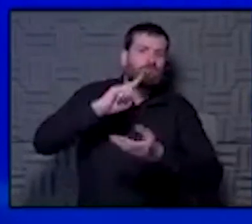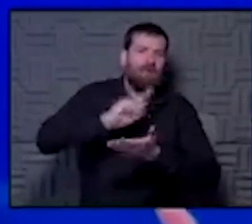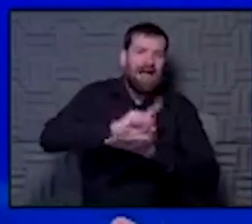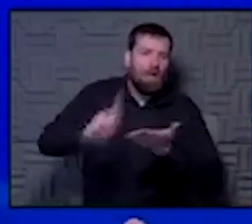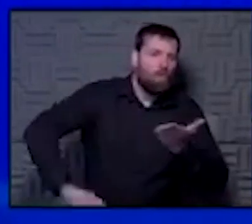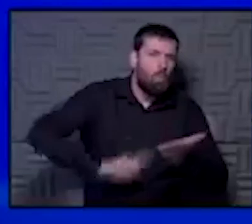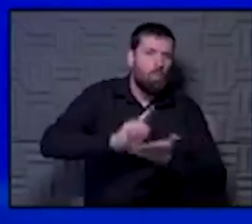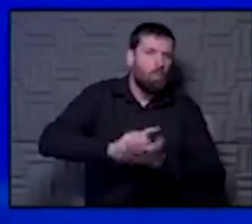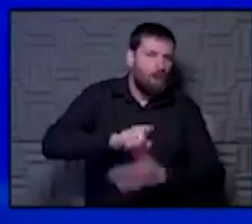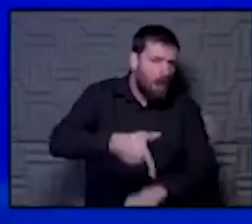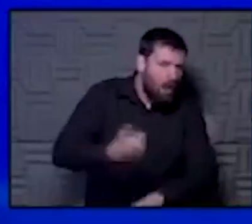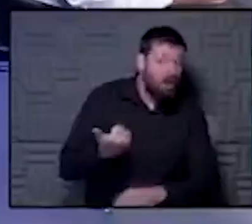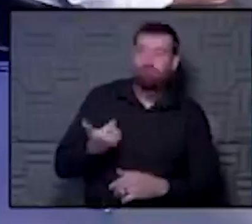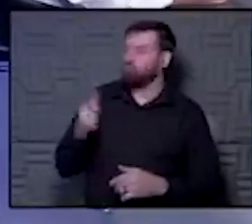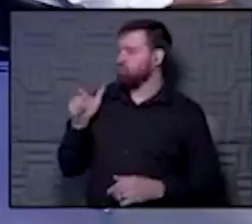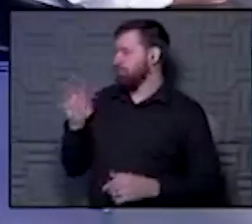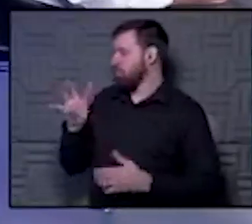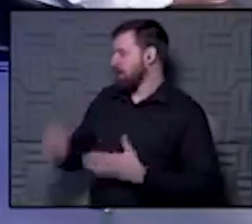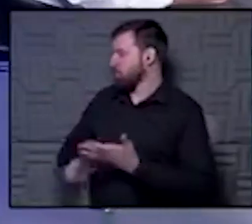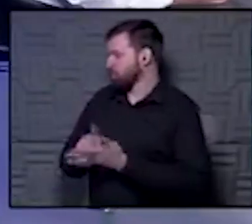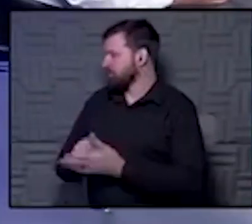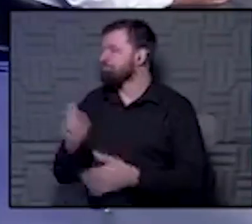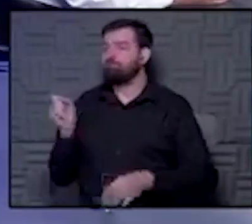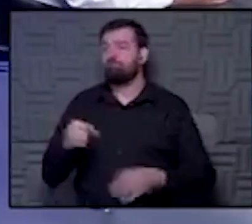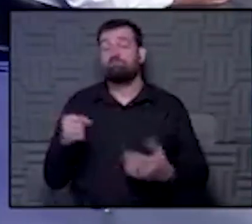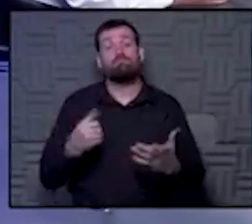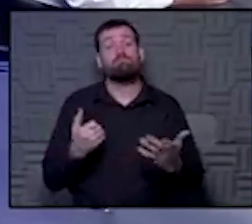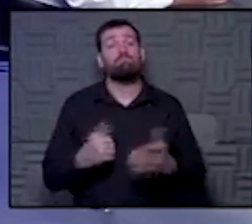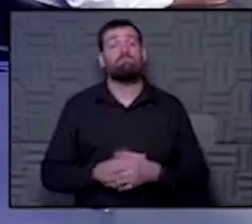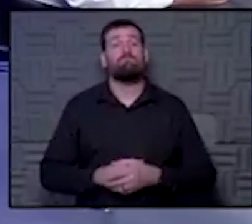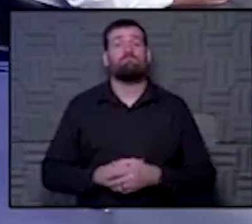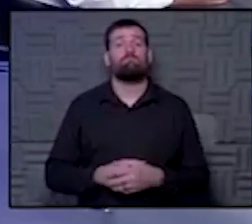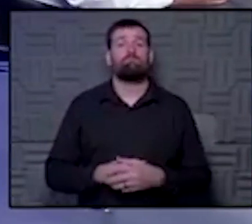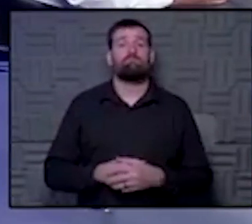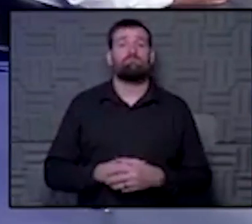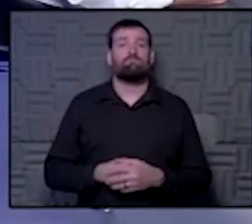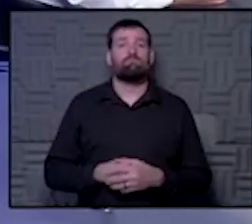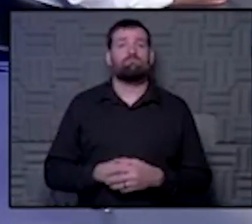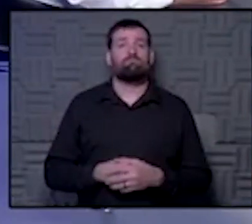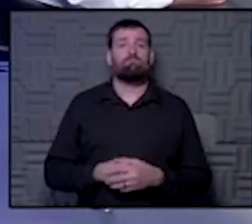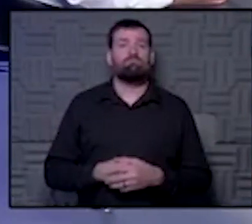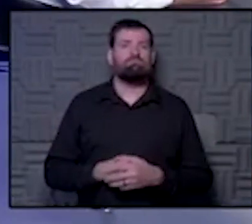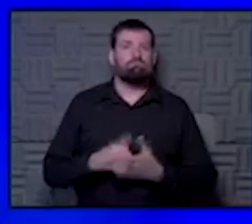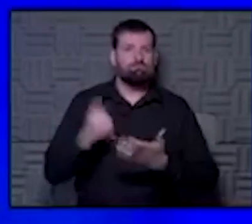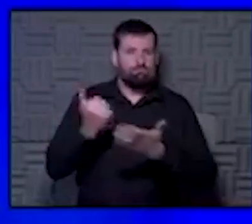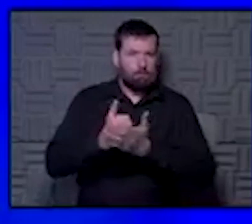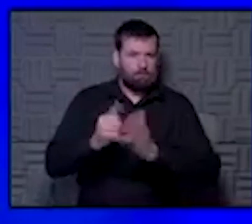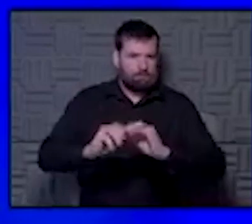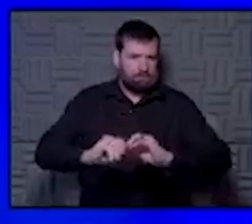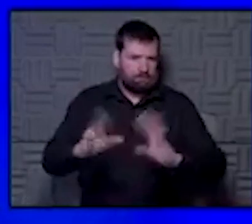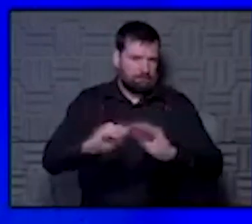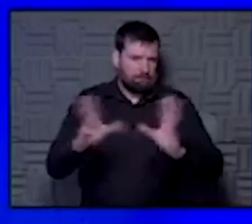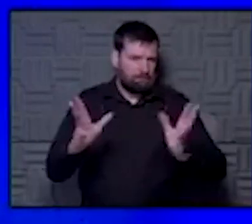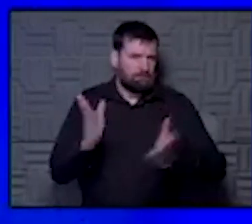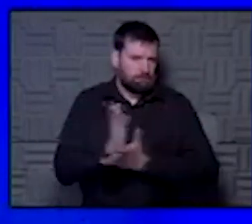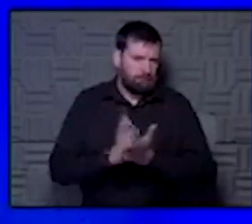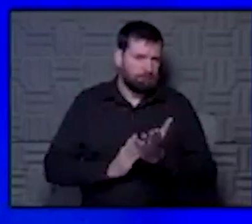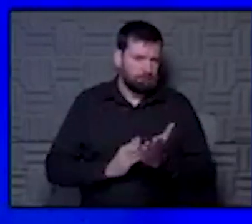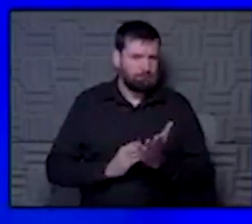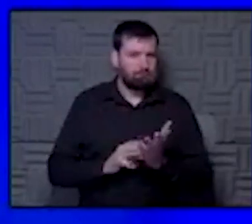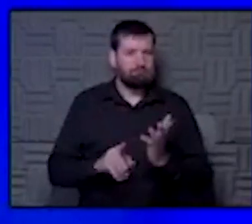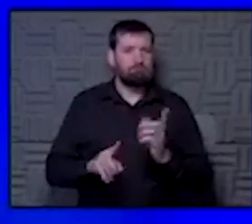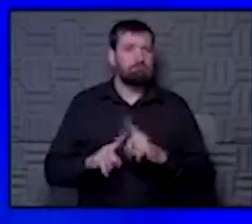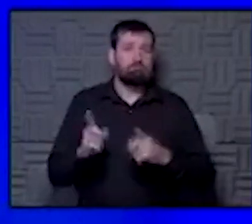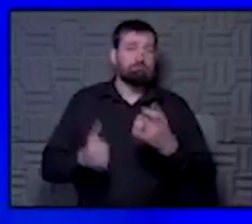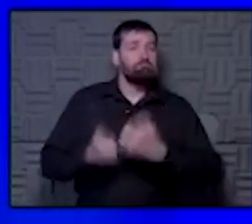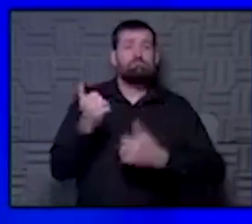hours. So let's talk a little bit about that. Yeah, I think it maybe helps define it a little bit more, but I think the